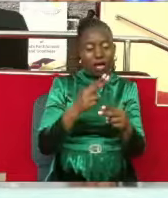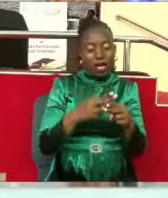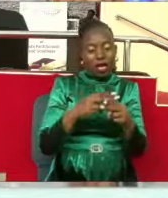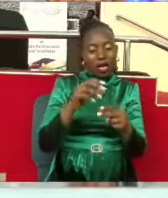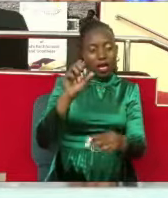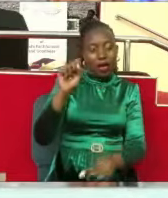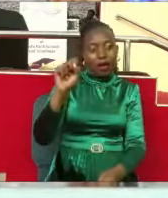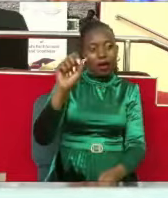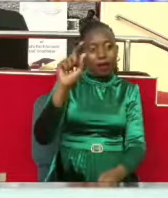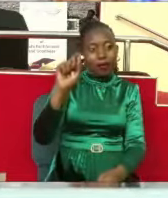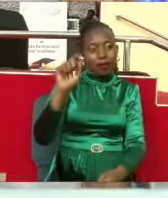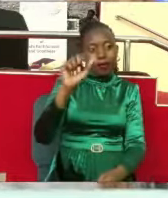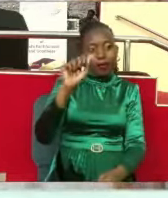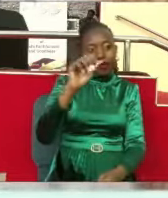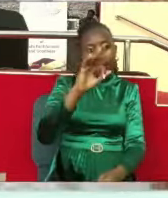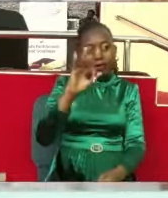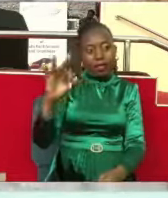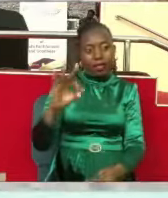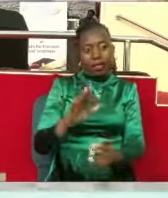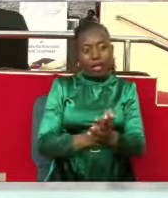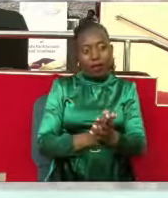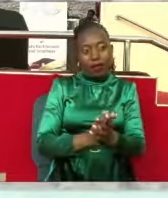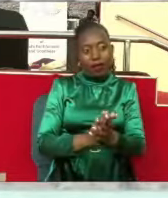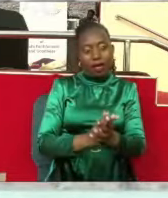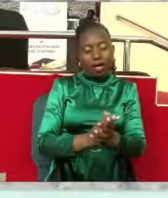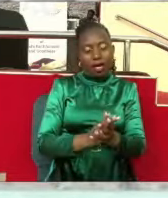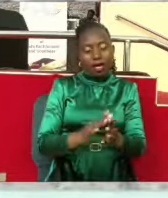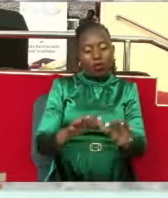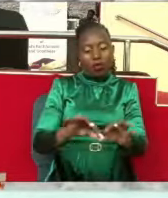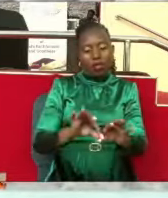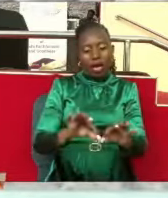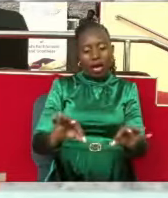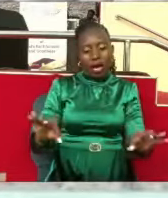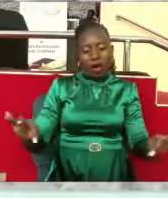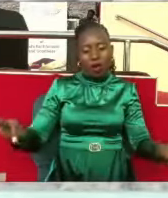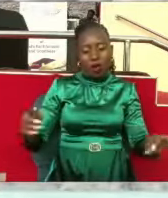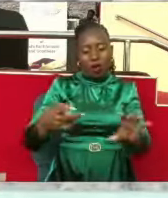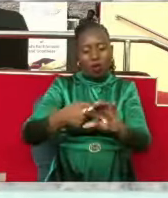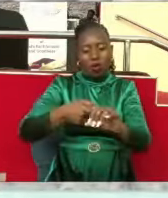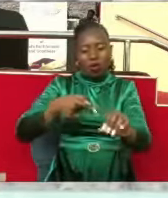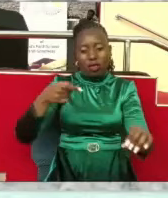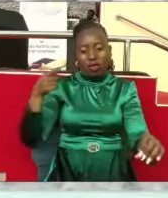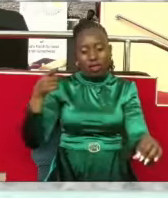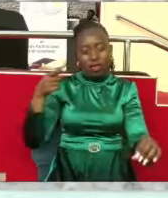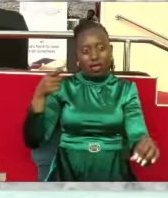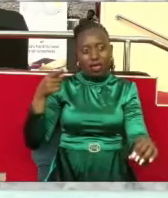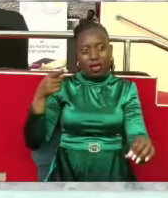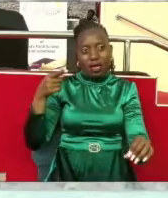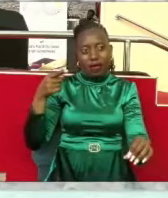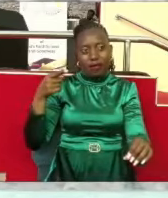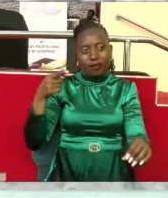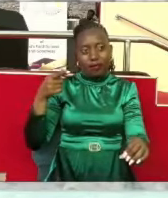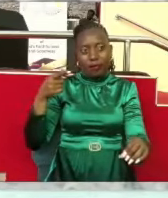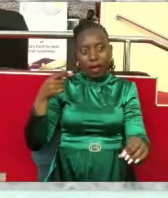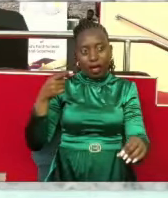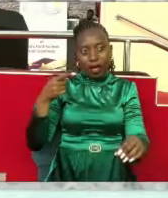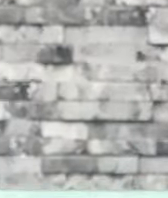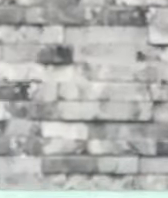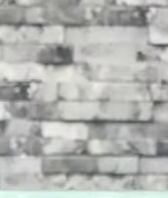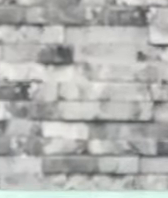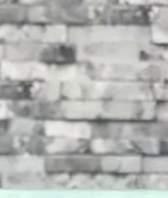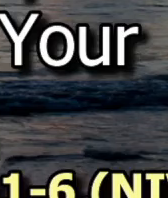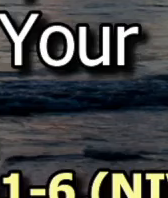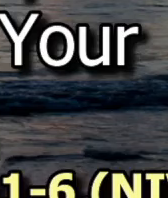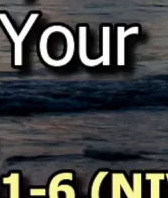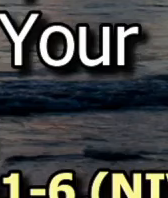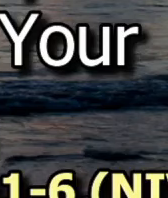aliita gongo. The staff was a long stick. Ilikuwa ni kijiti kirefu. That had a curved top. Ambayo ilikuwa